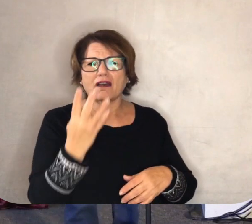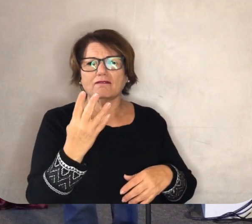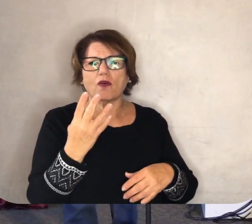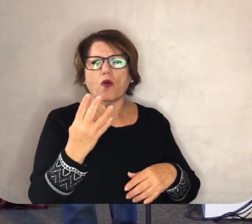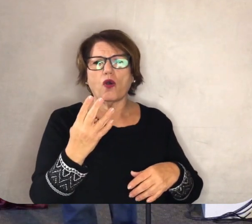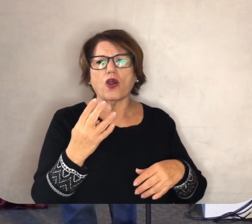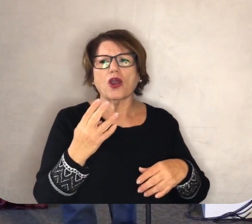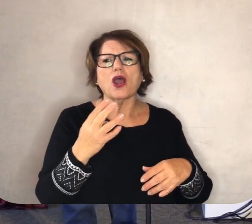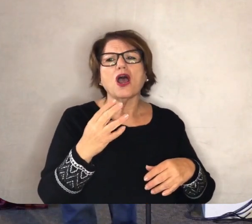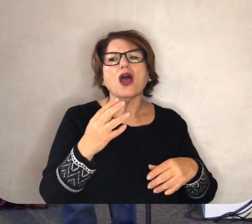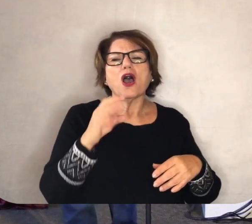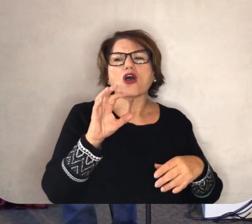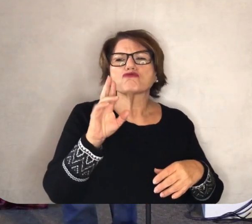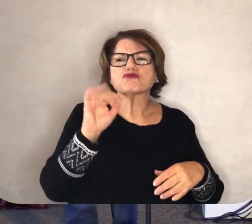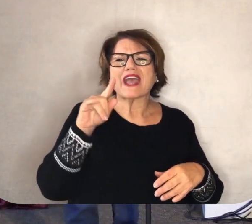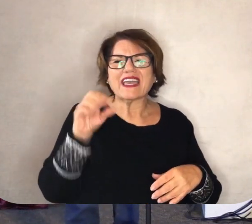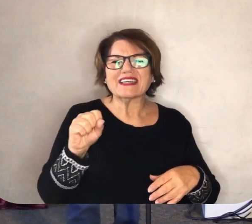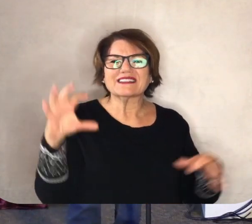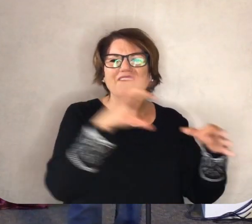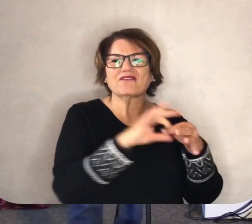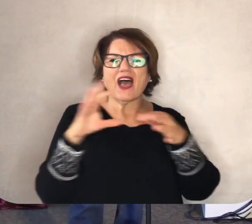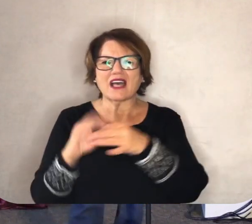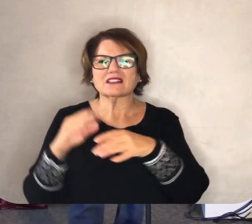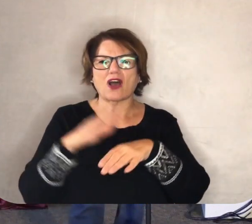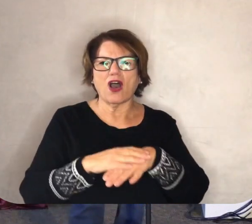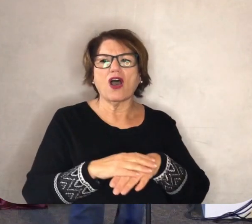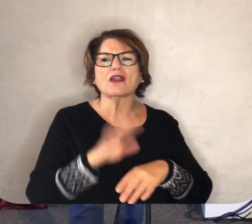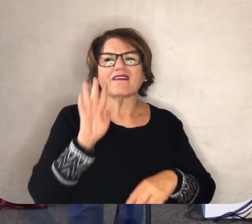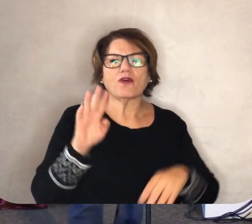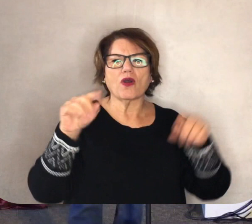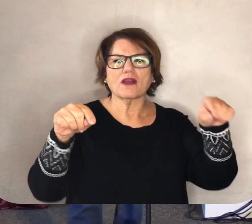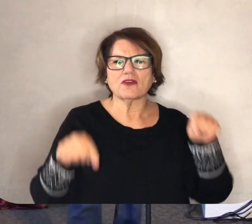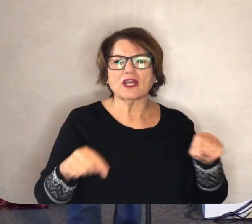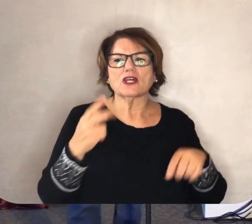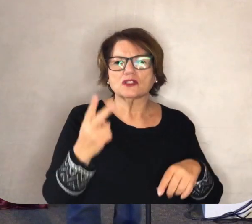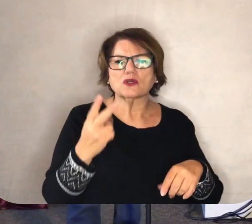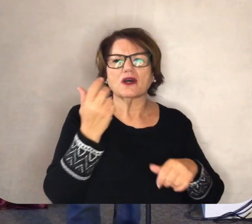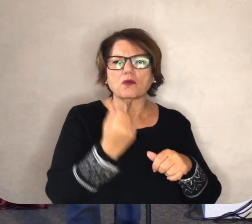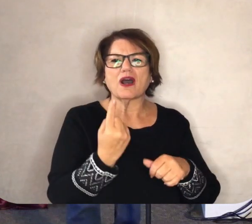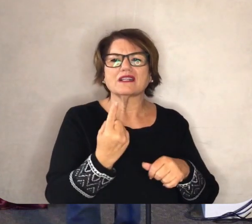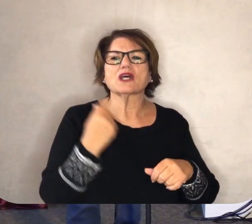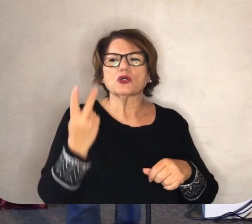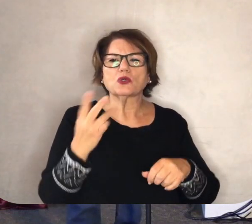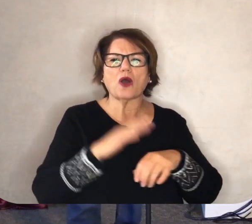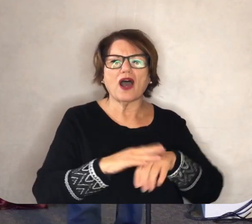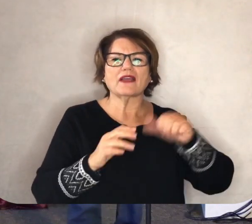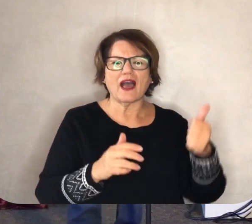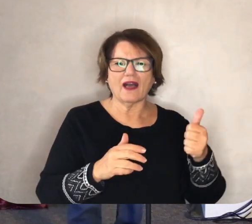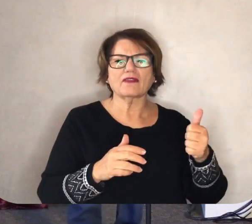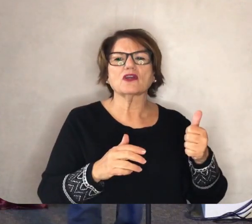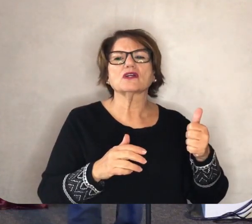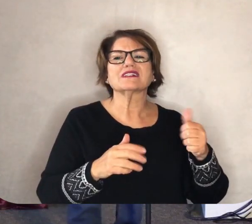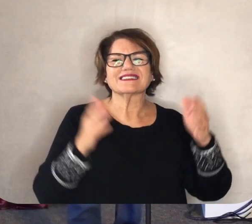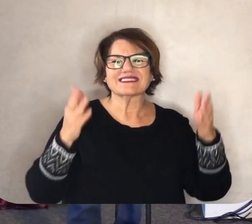on for it and fasten them on its 4 feet. And 2 rings shall be on one side of it and 2 rings on the other side